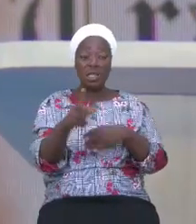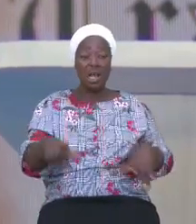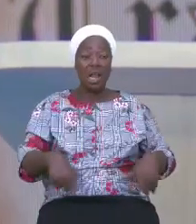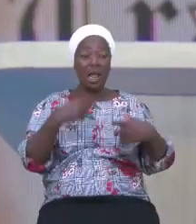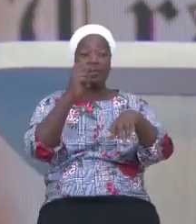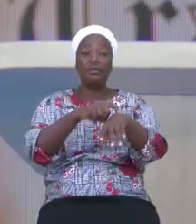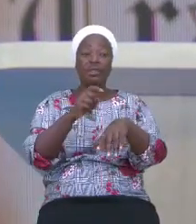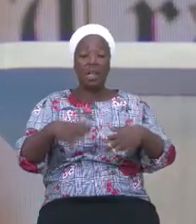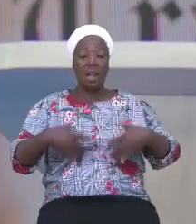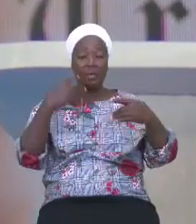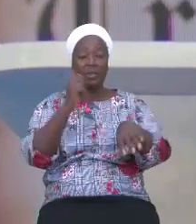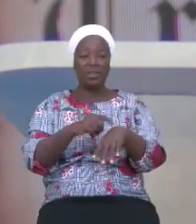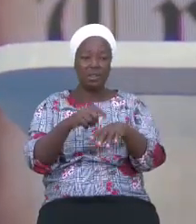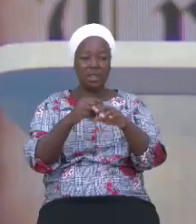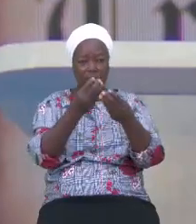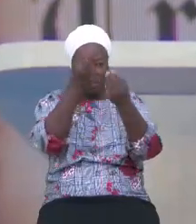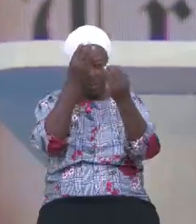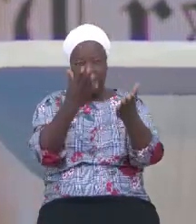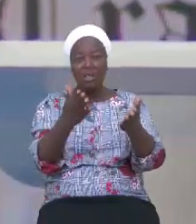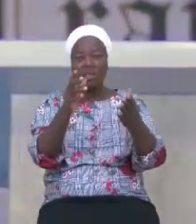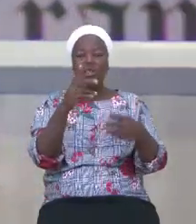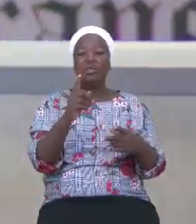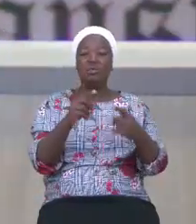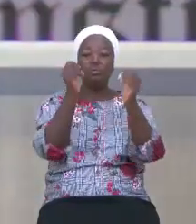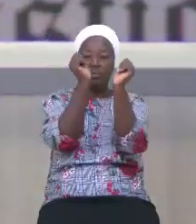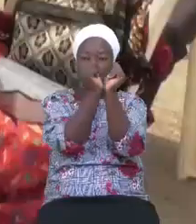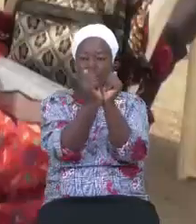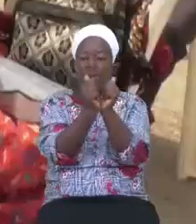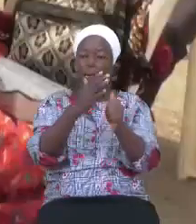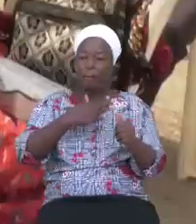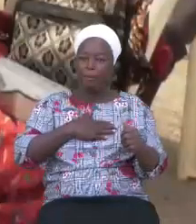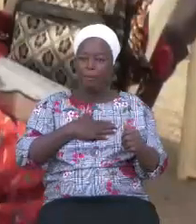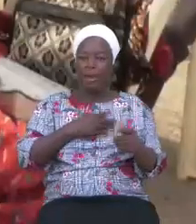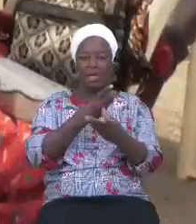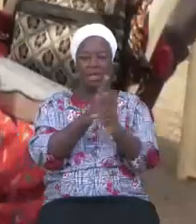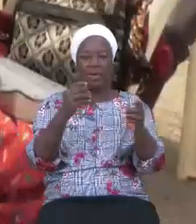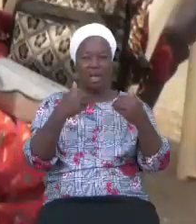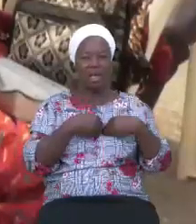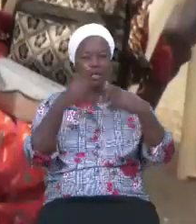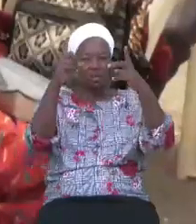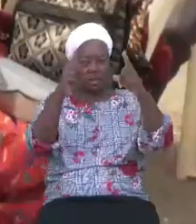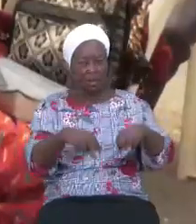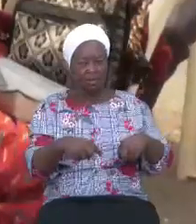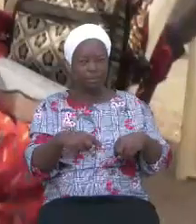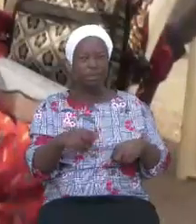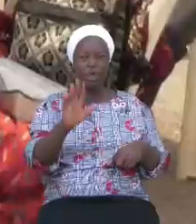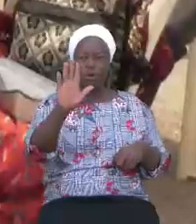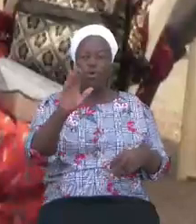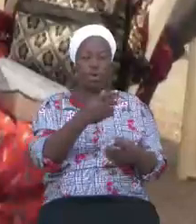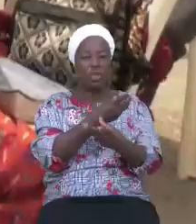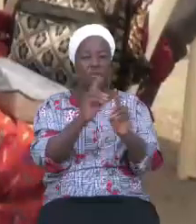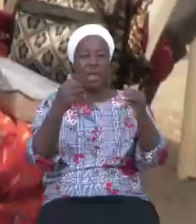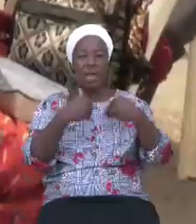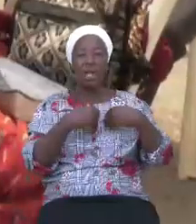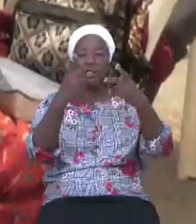lifetime subject to bondage." My deliverance has come. Your deliverance has